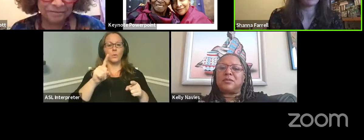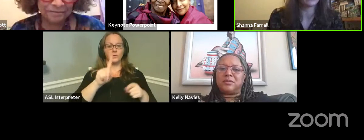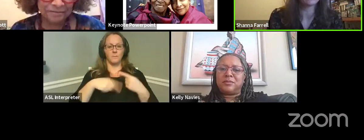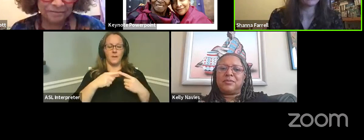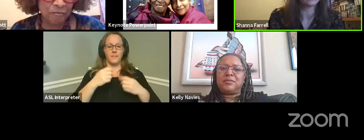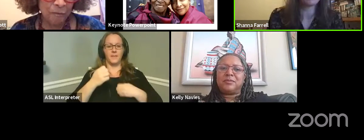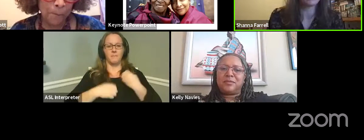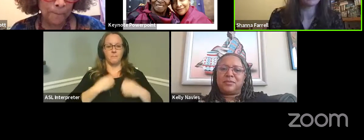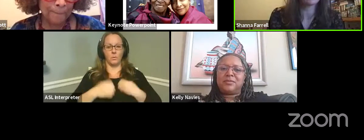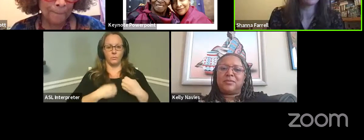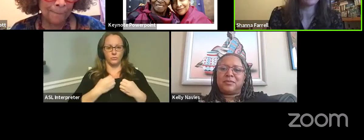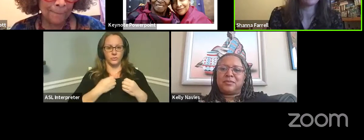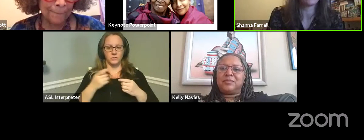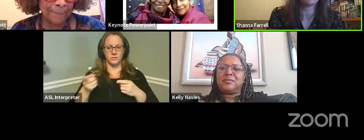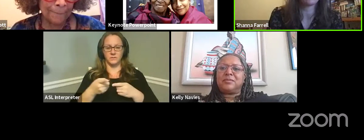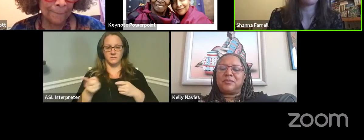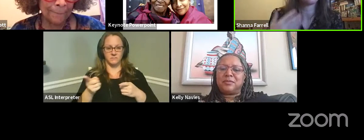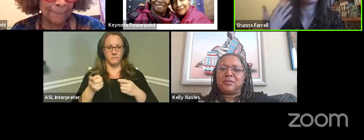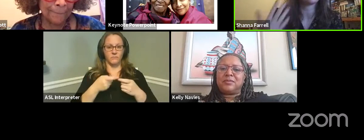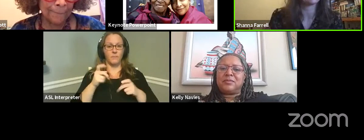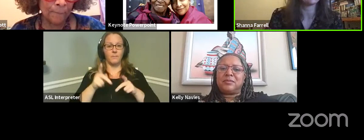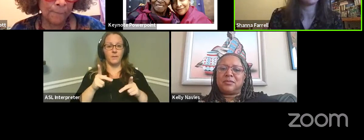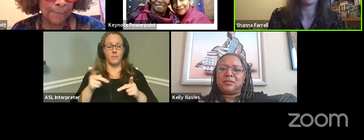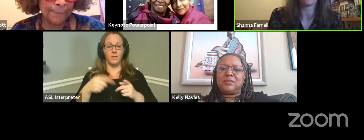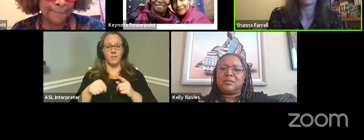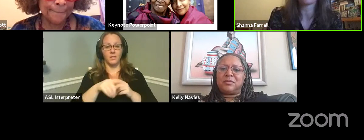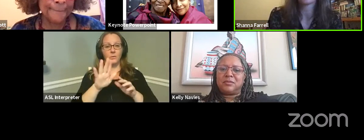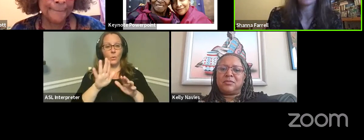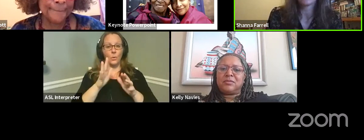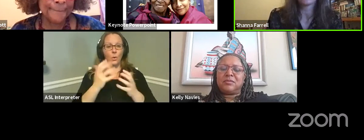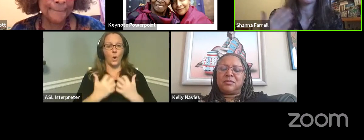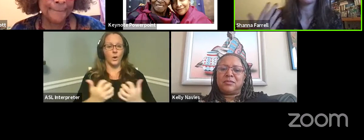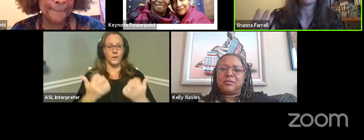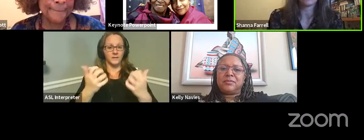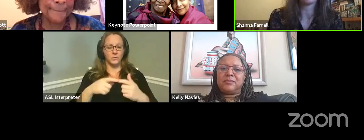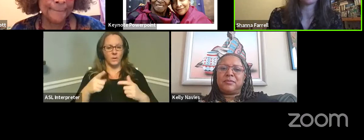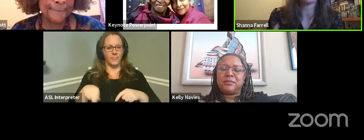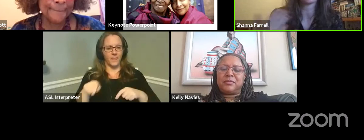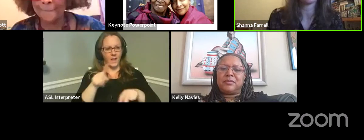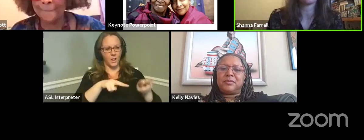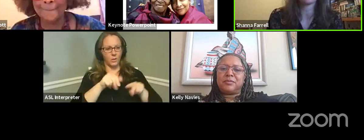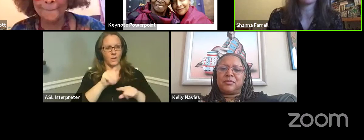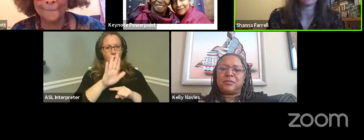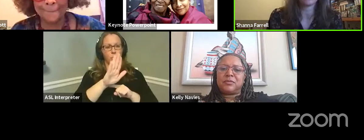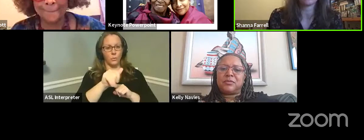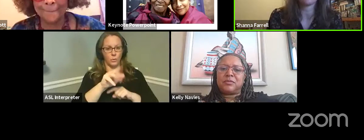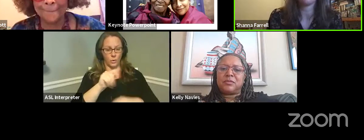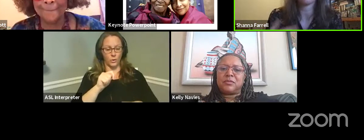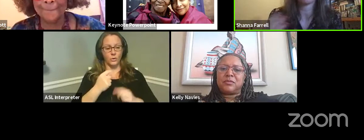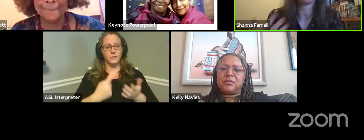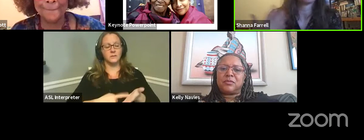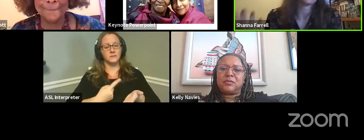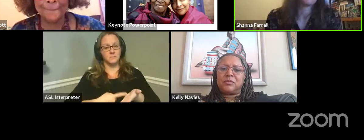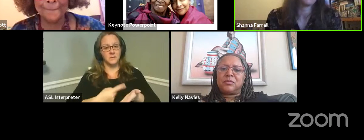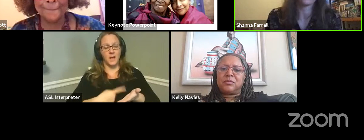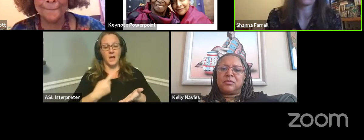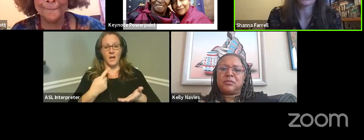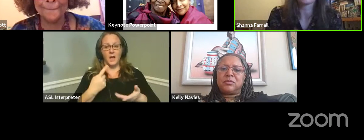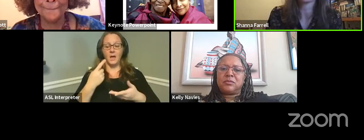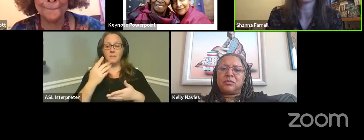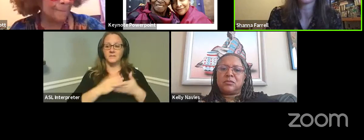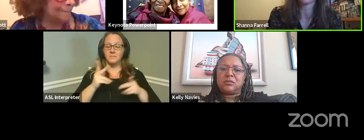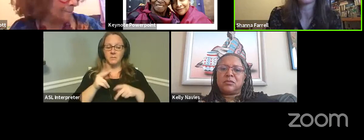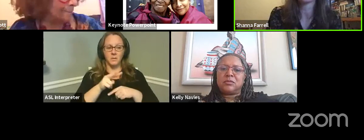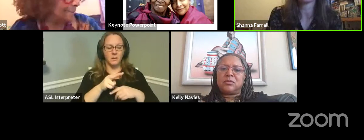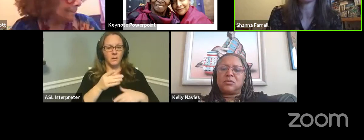that the audience experience when they're taking in your art. And sometimes they can make people